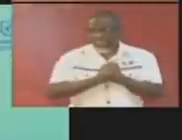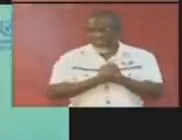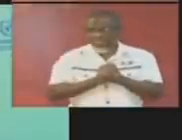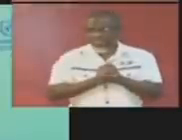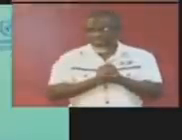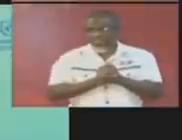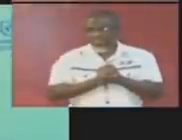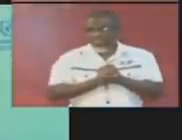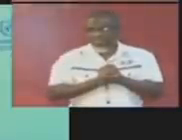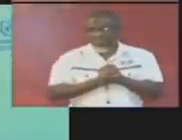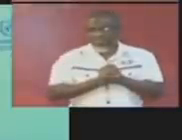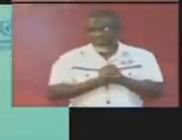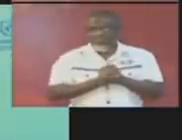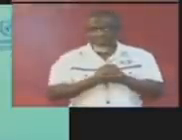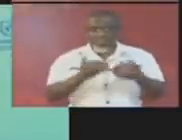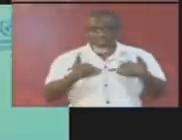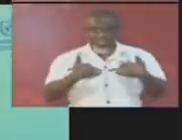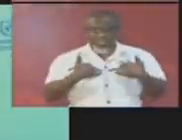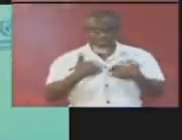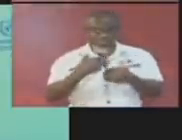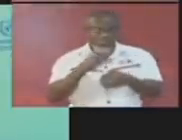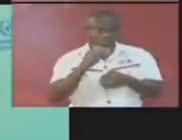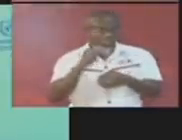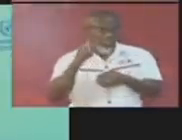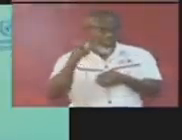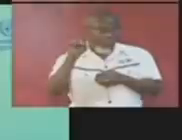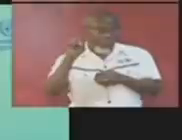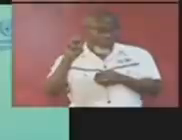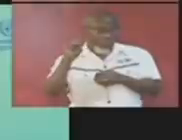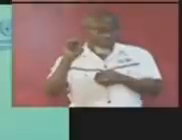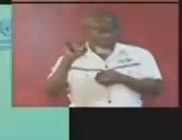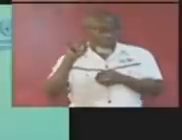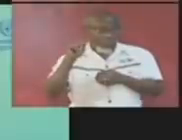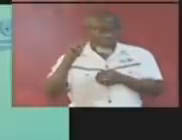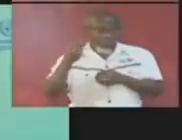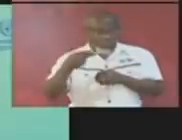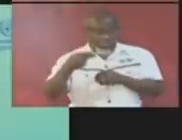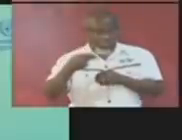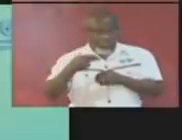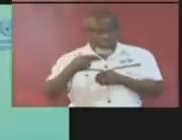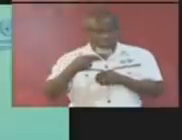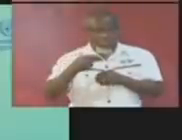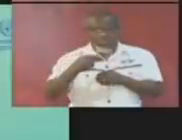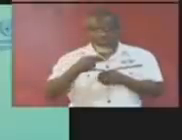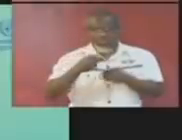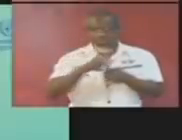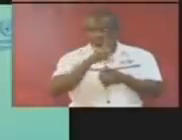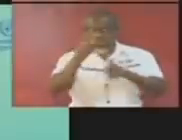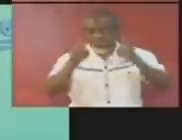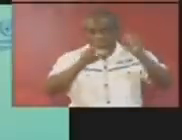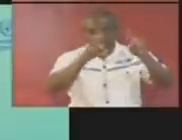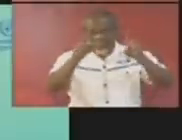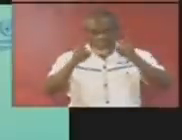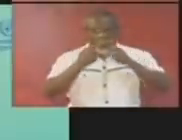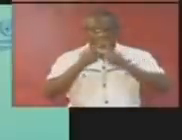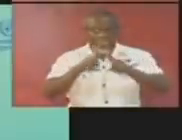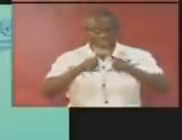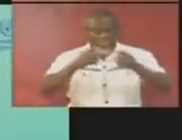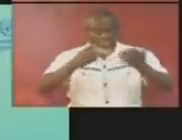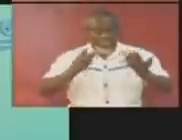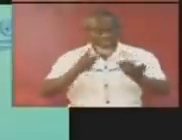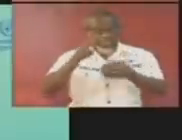Vismita Gupta-Smith, and this is WHO's Conversations in Science. Answering these questions today will be WHO's